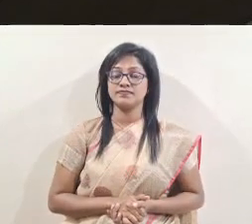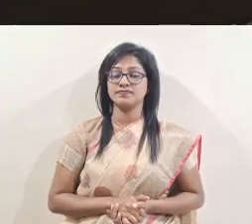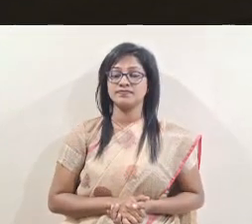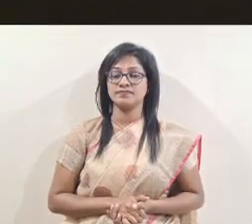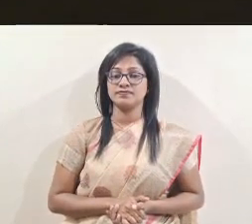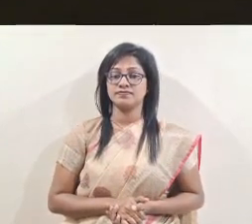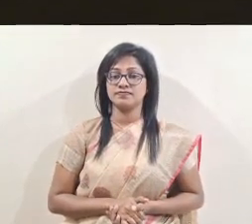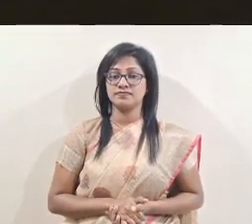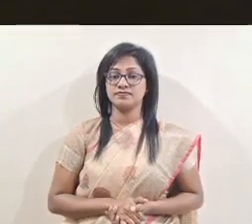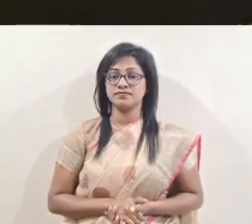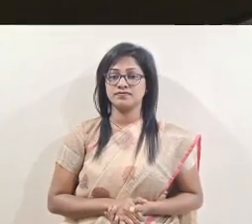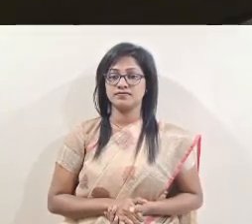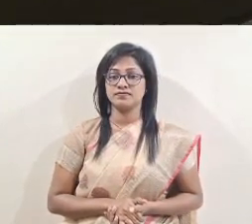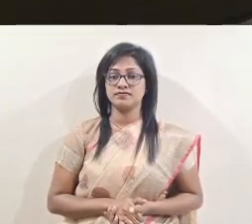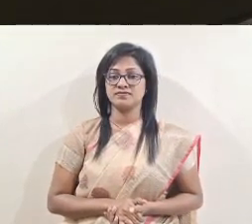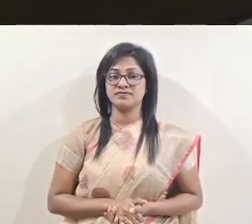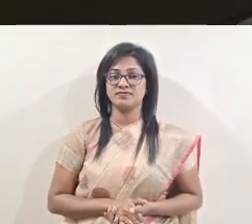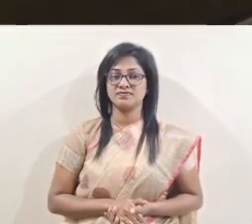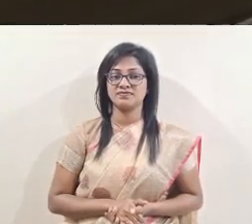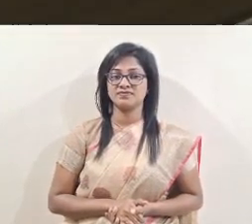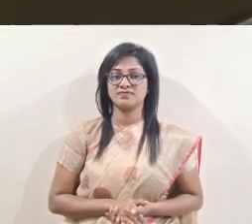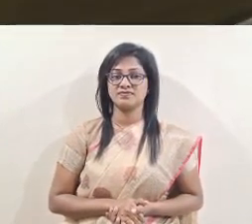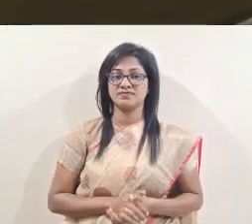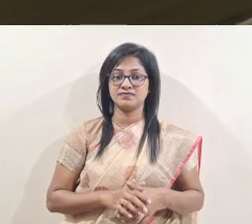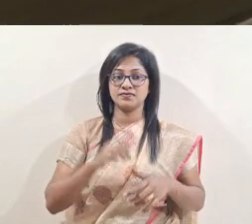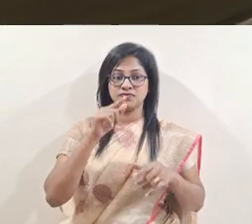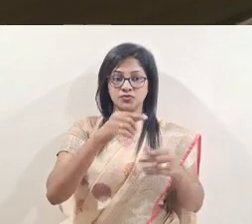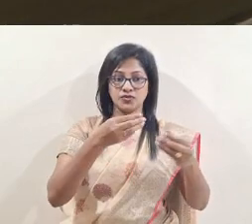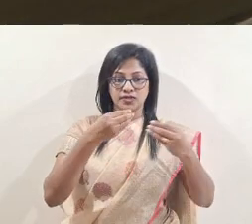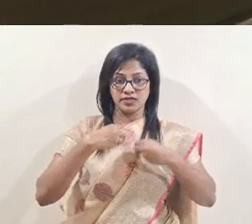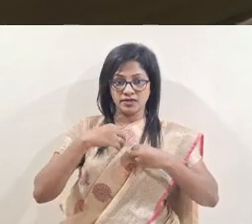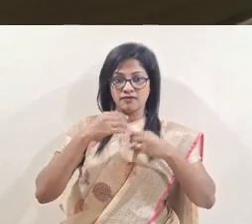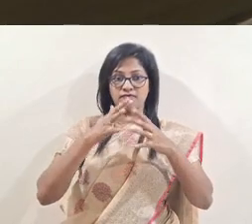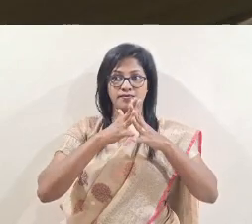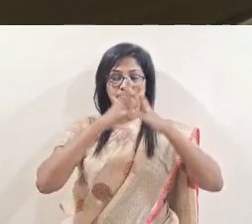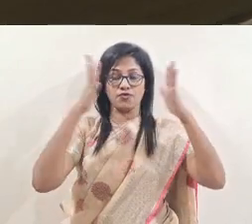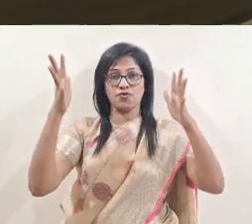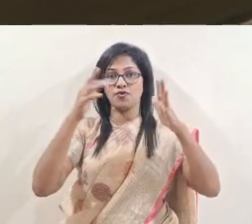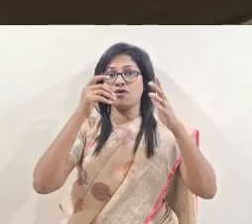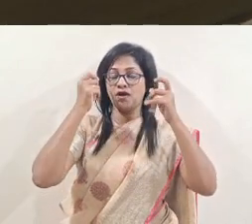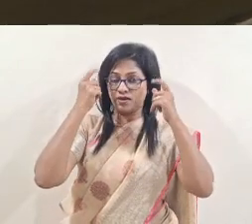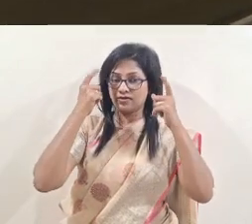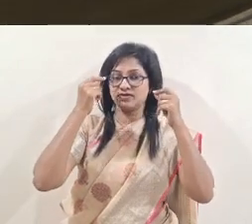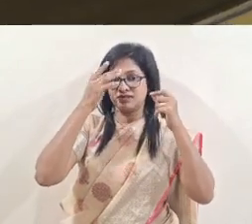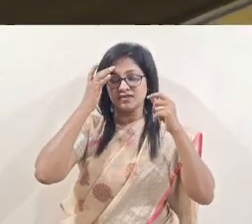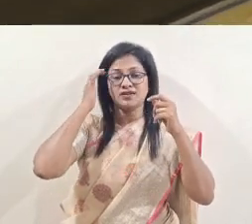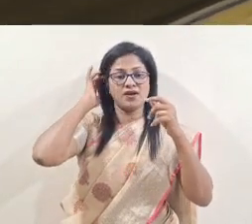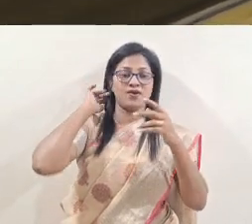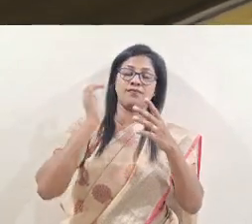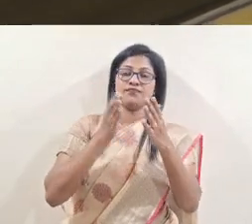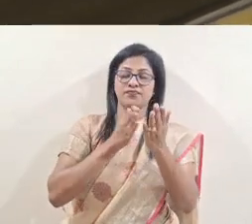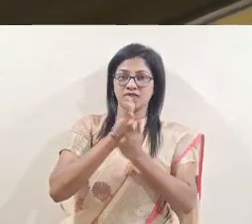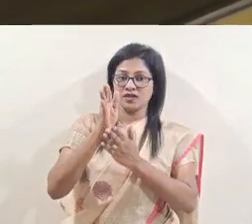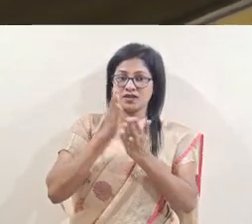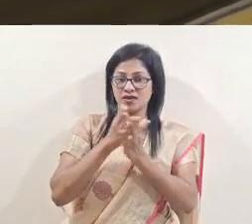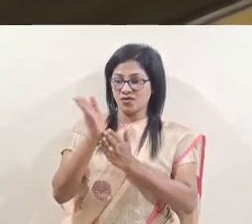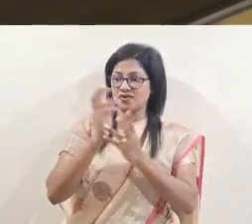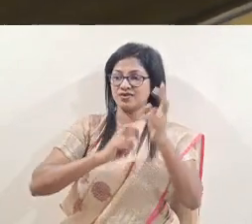given and a greater understanding about the mode choice models before and after